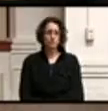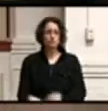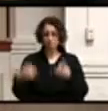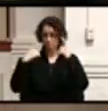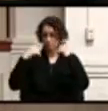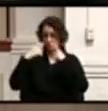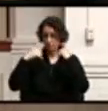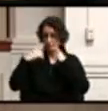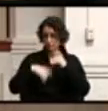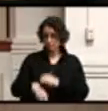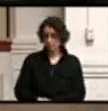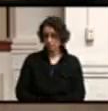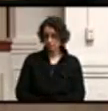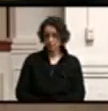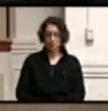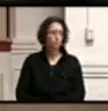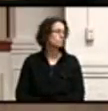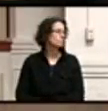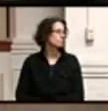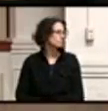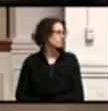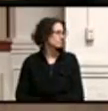Questions?